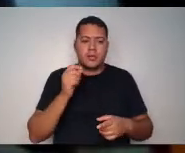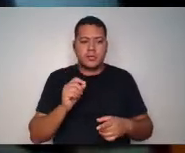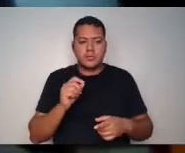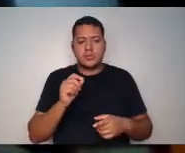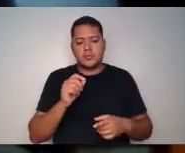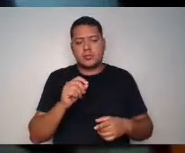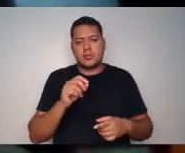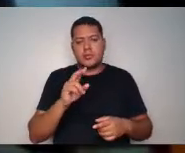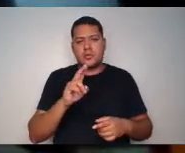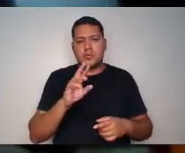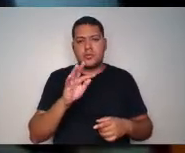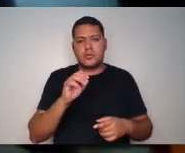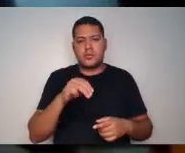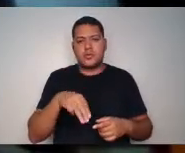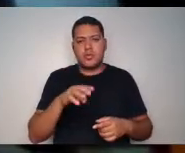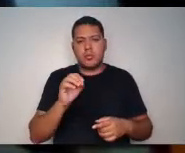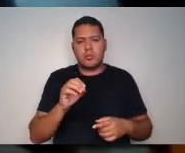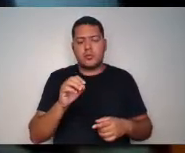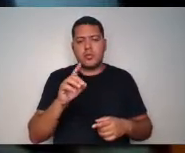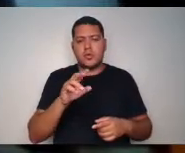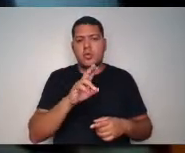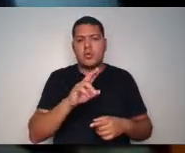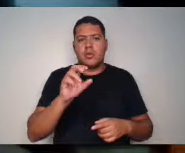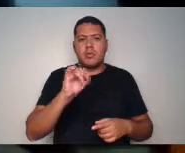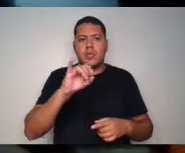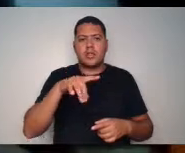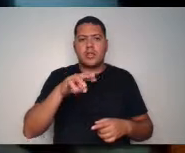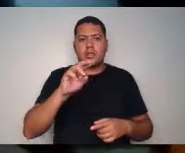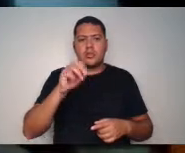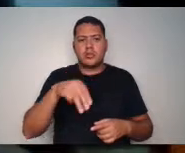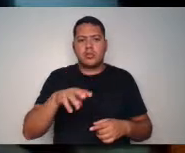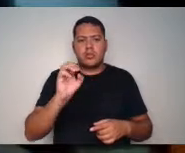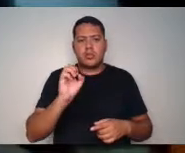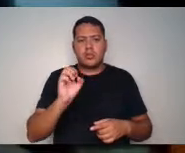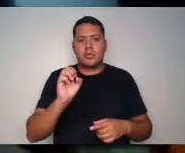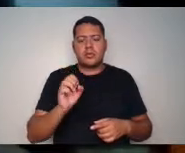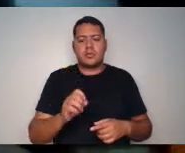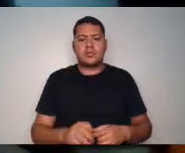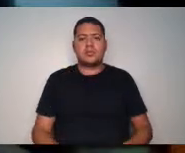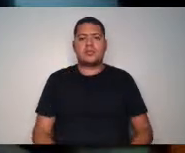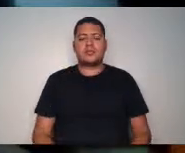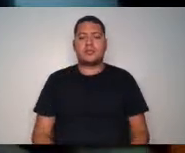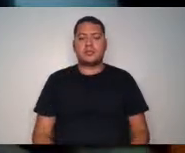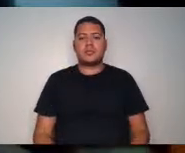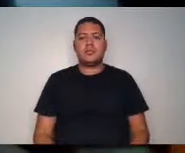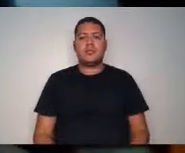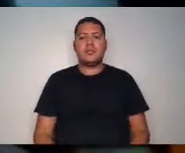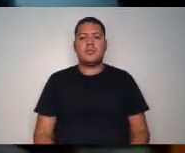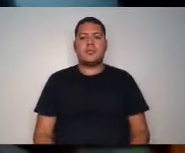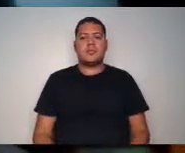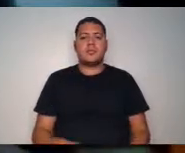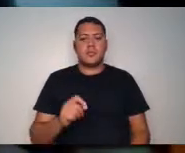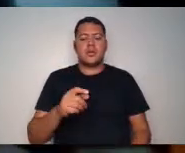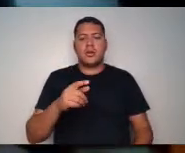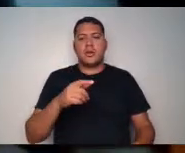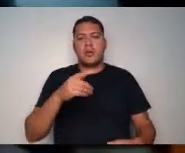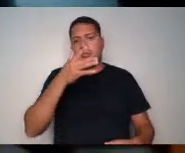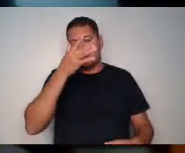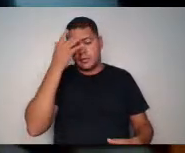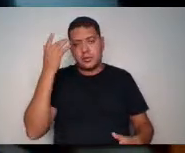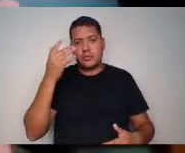working. It's called FOMO, which in English means fear of missing out. That is like a serious,